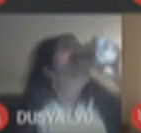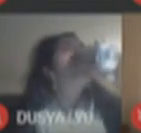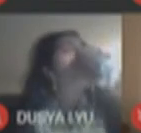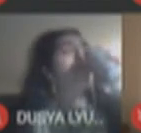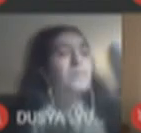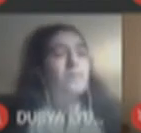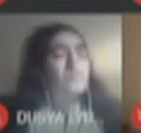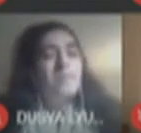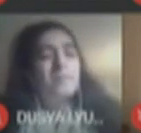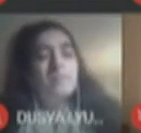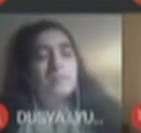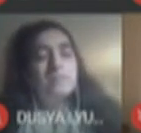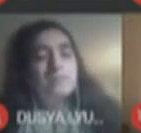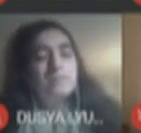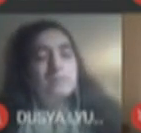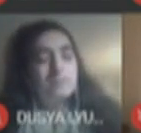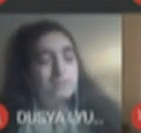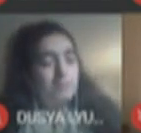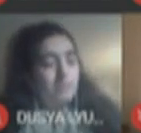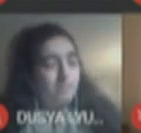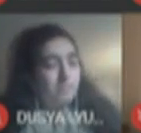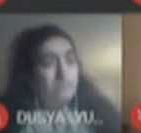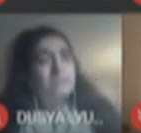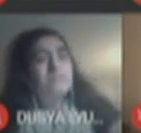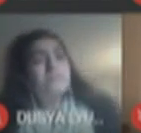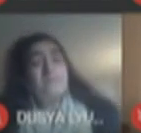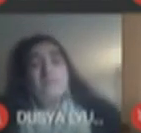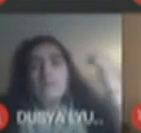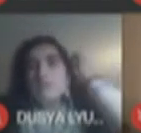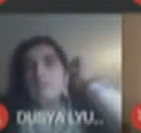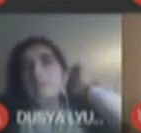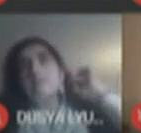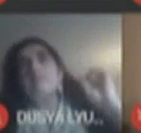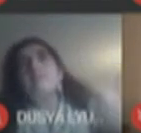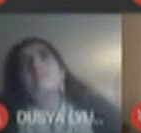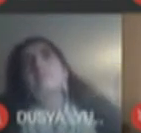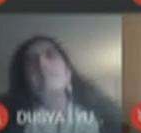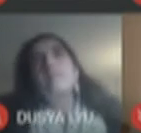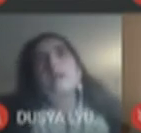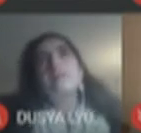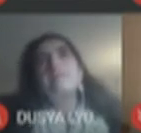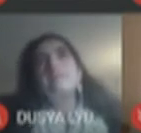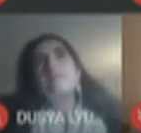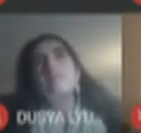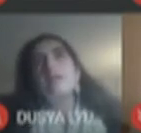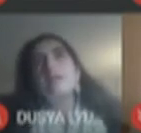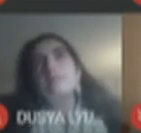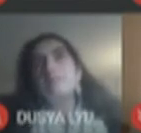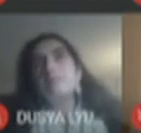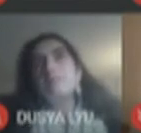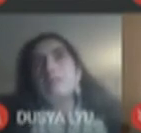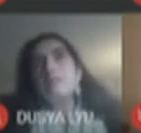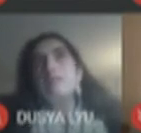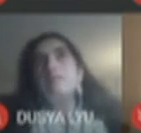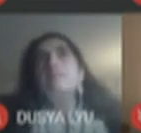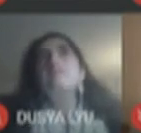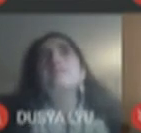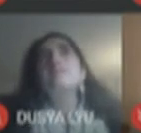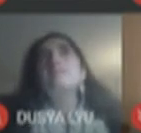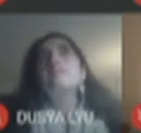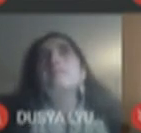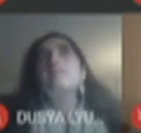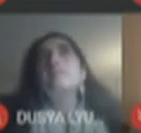plans. Unfortunately, those HUD rules were never fully realized and were gutted and then repealed during the previous presidential